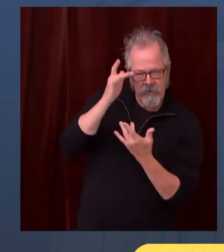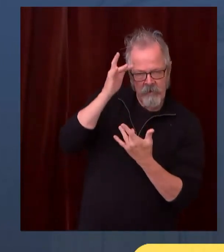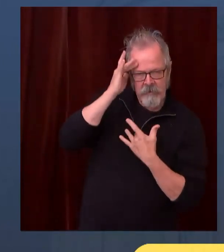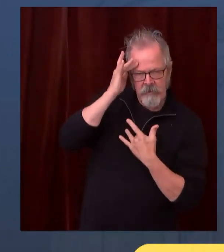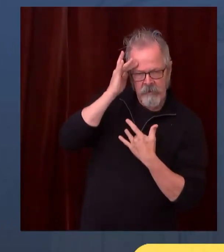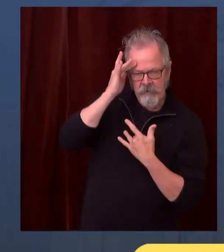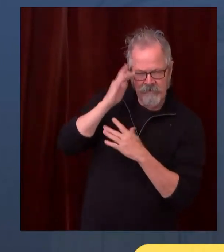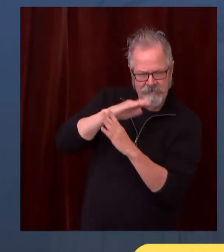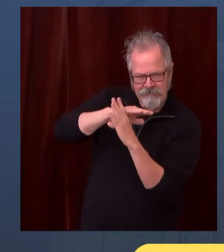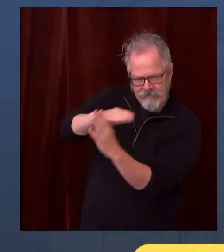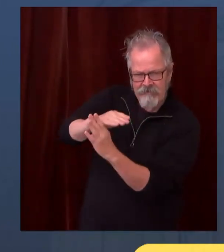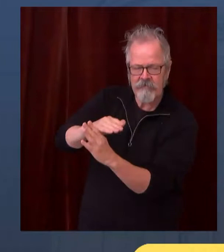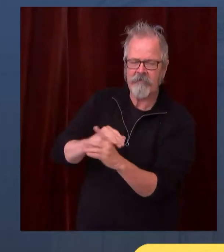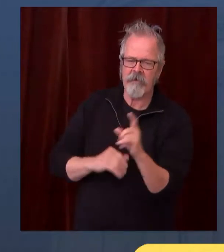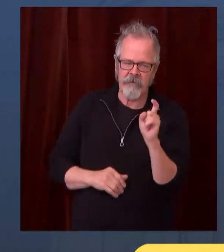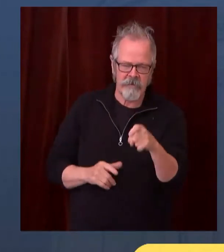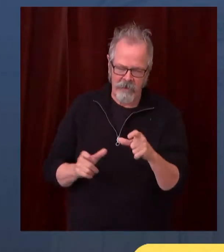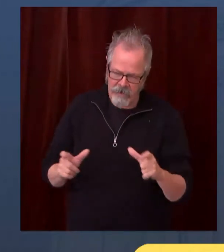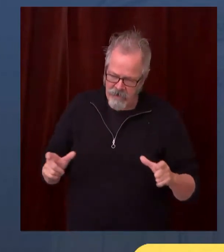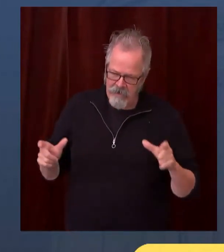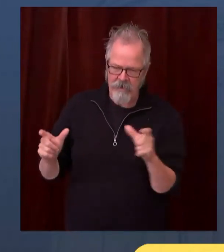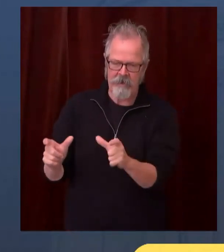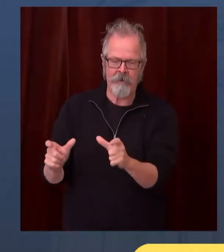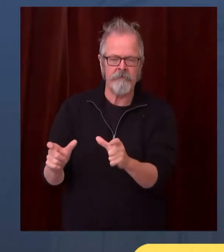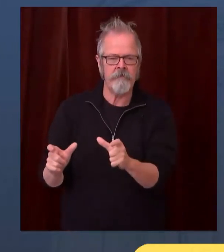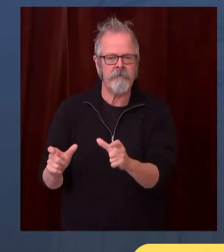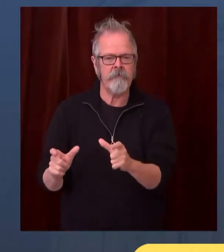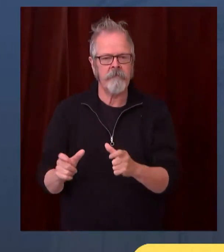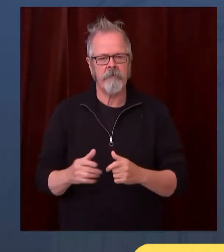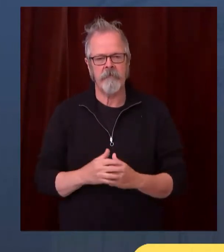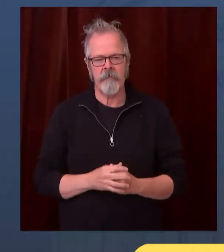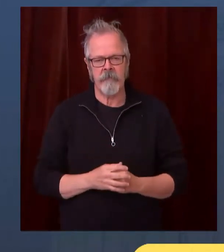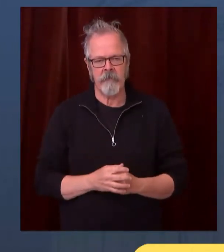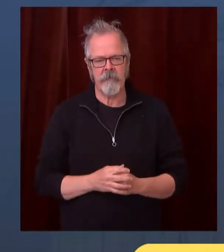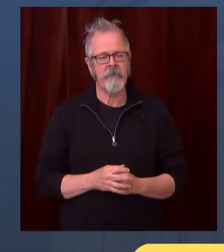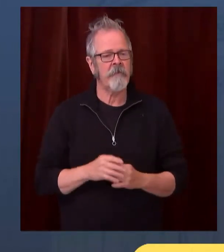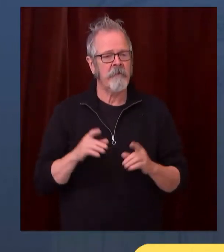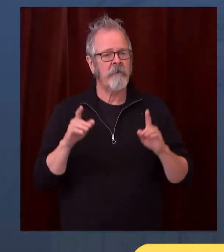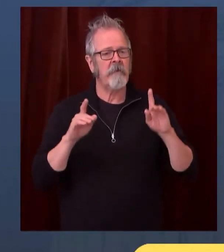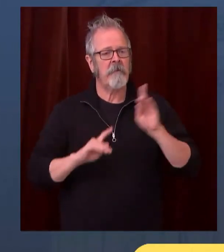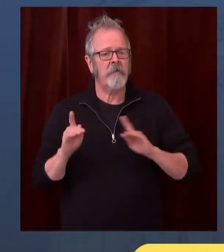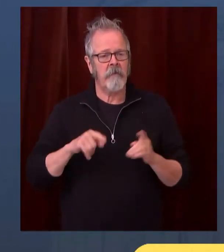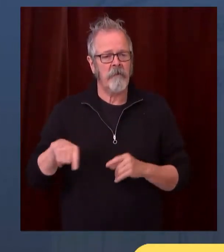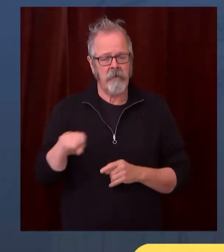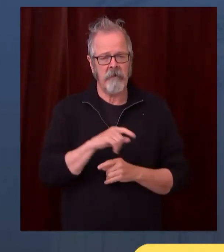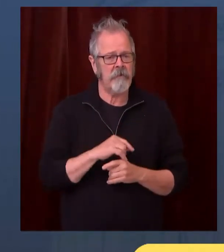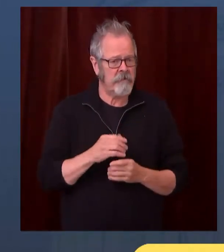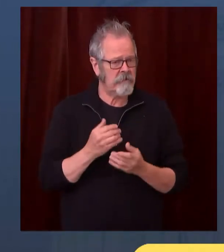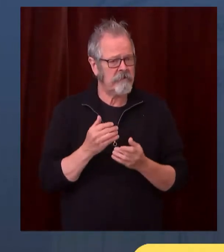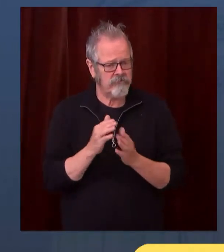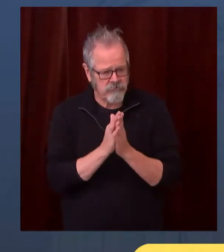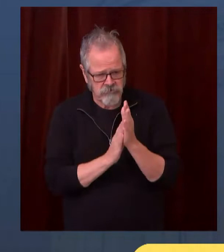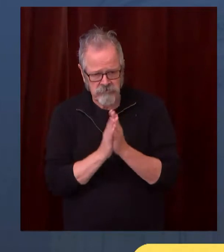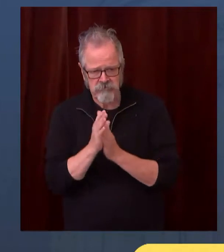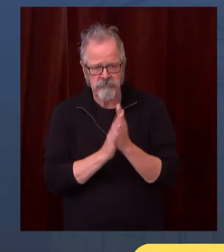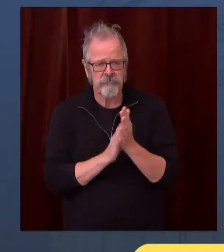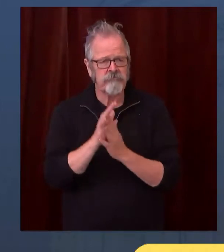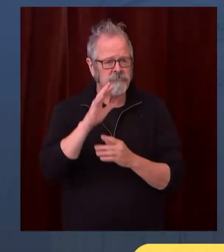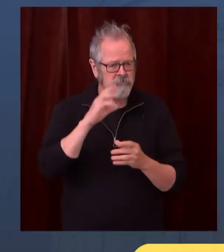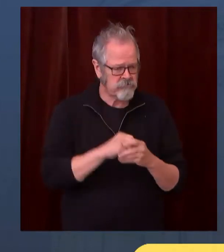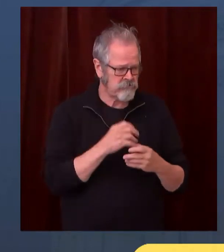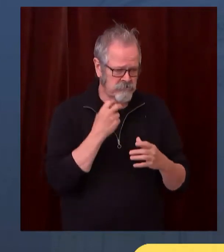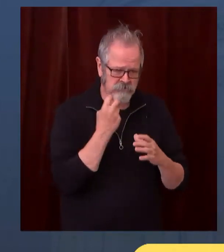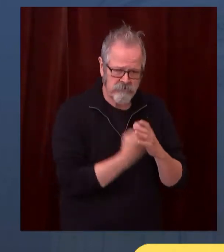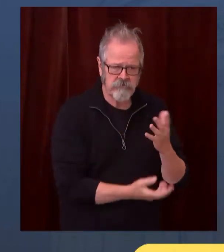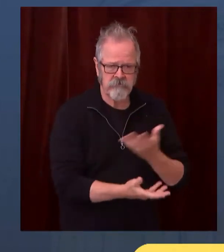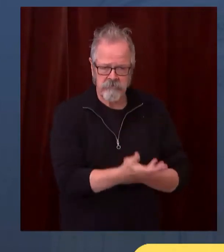residents, and I know people want to move in this direction. Before I stand for your questions, I want to make another comment. Today is the